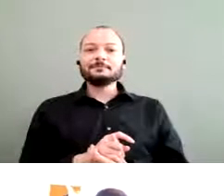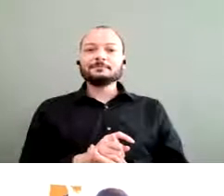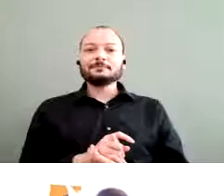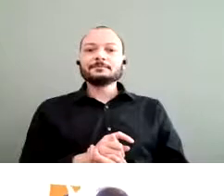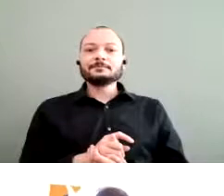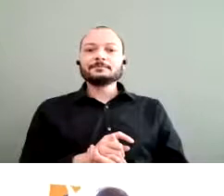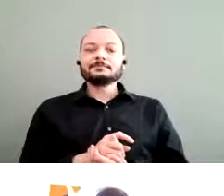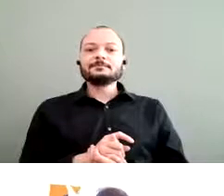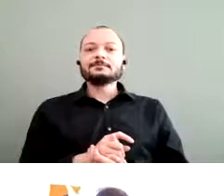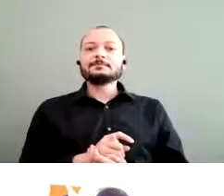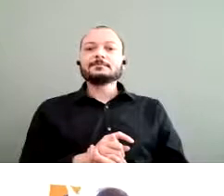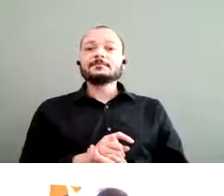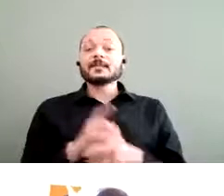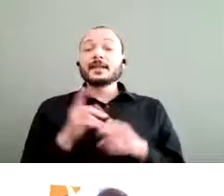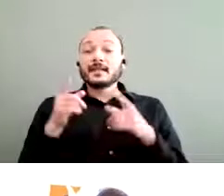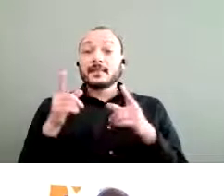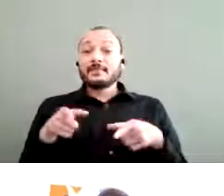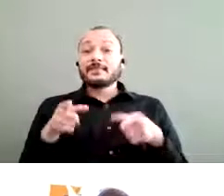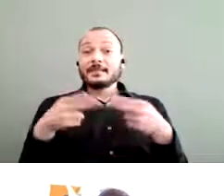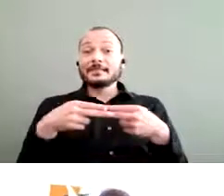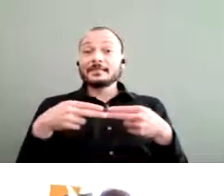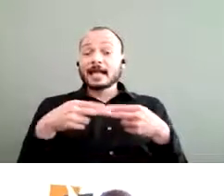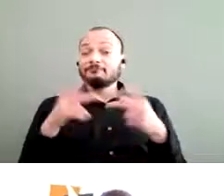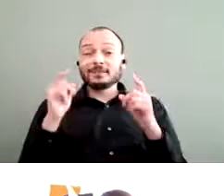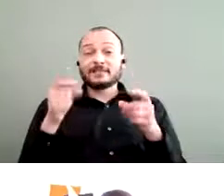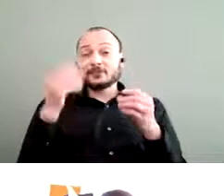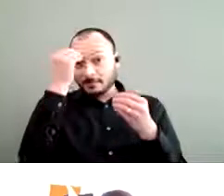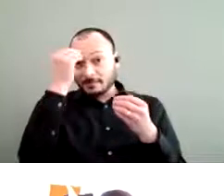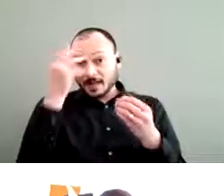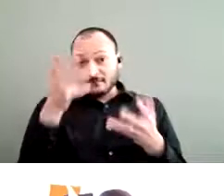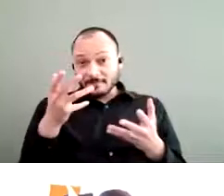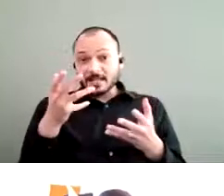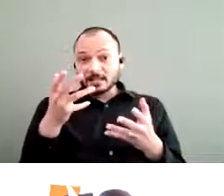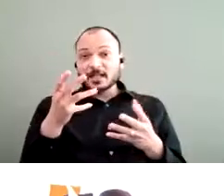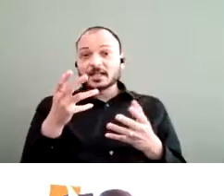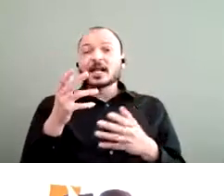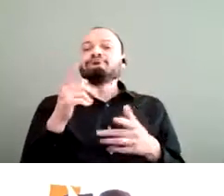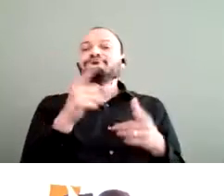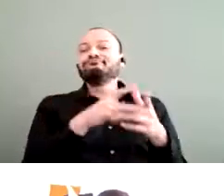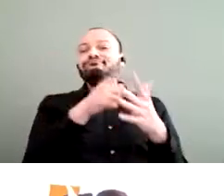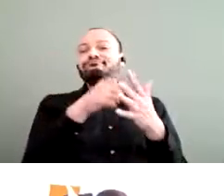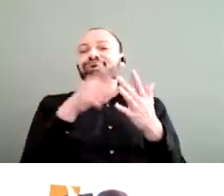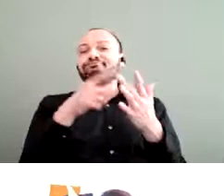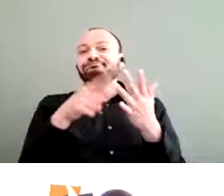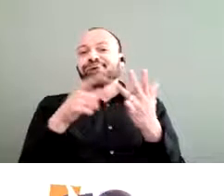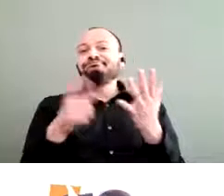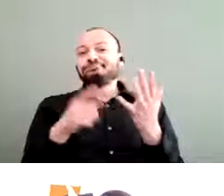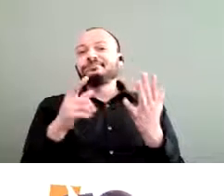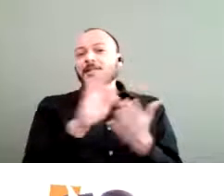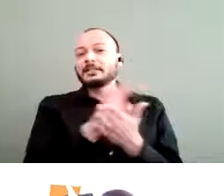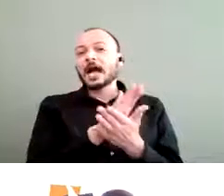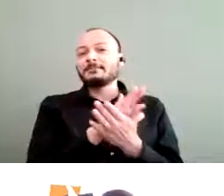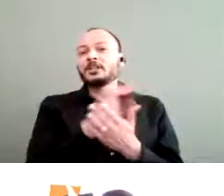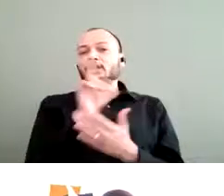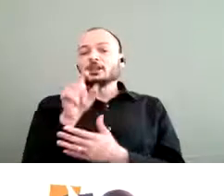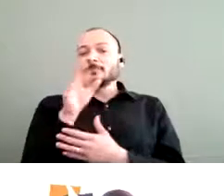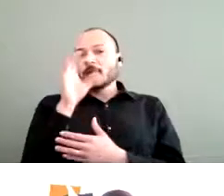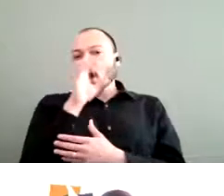And then this slide will just give you some information of the documents you should be looking out for.